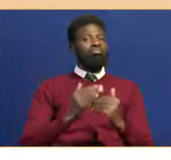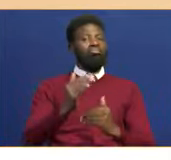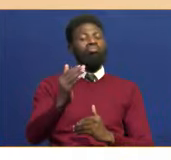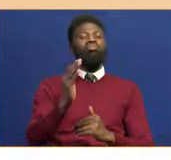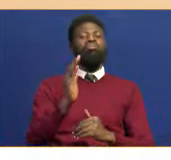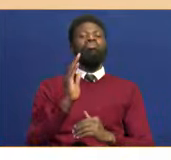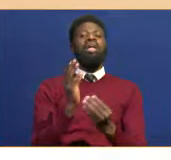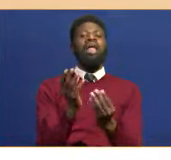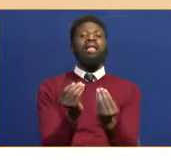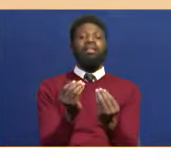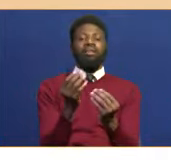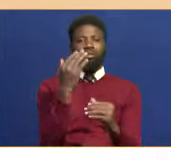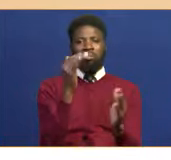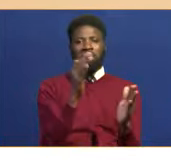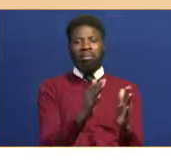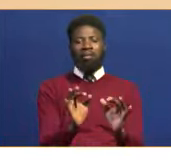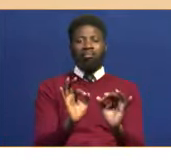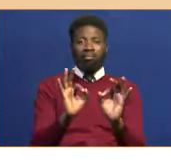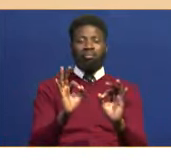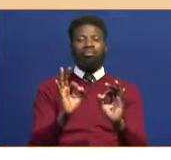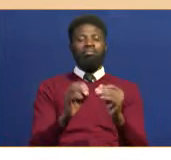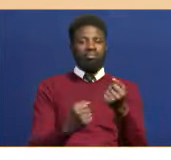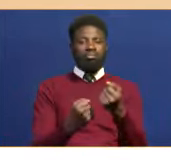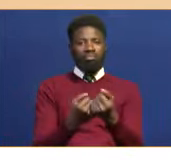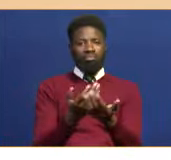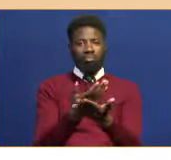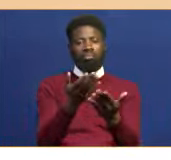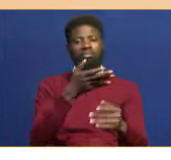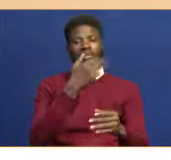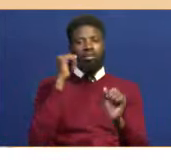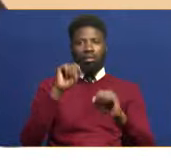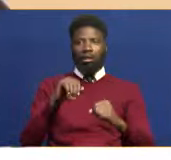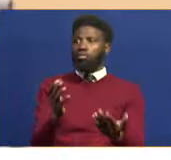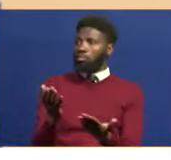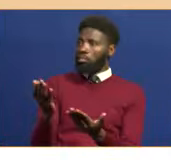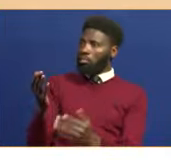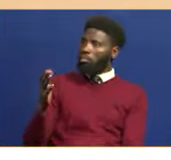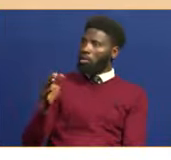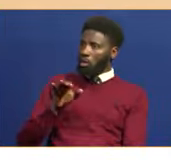hopefully we can be able to support you better. Yes, madam, you have something to say?